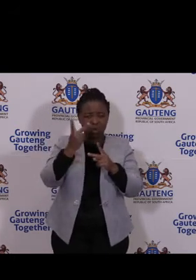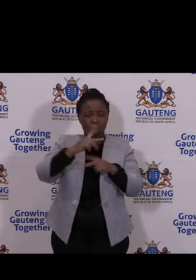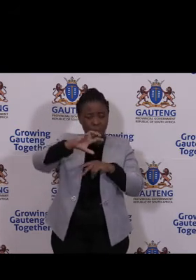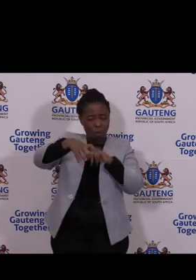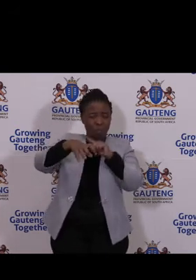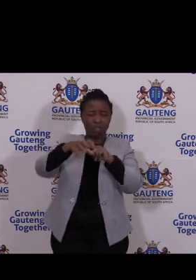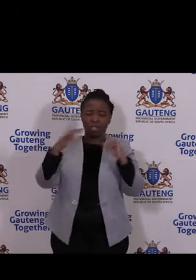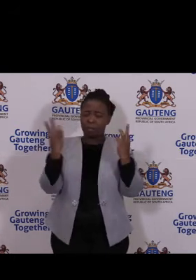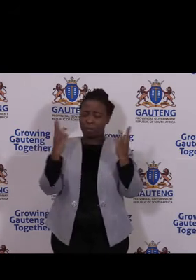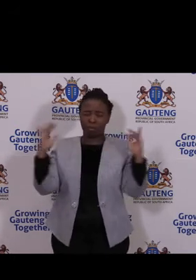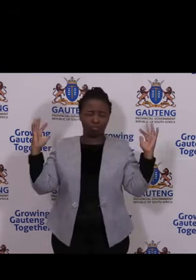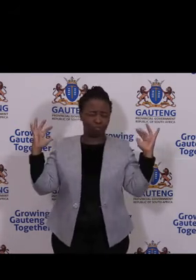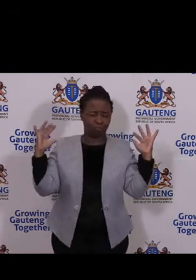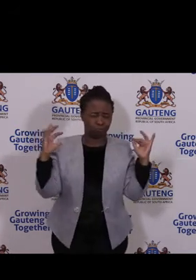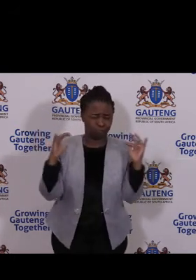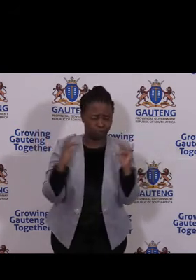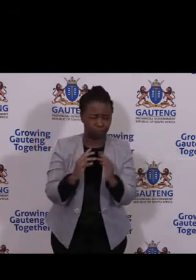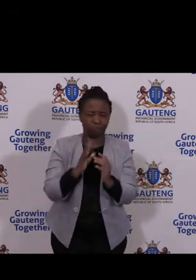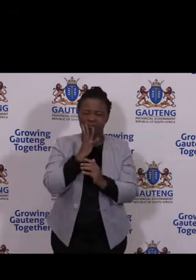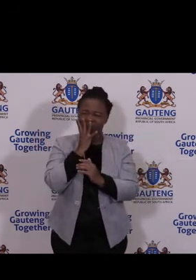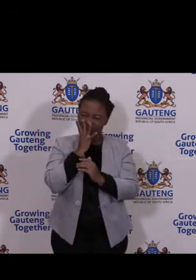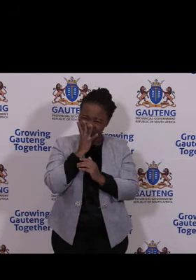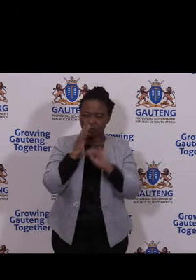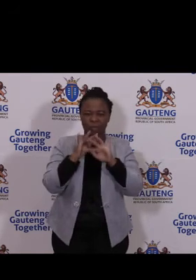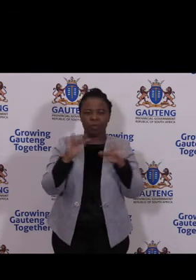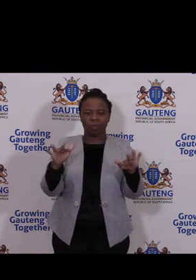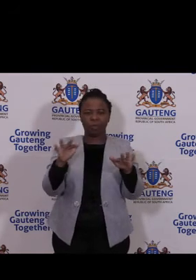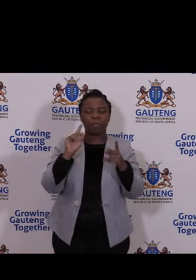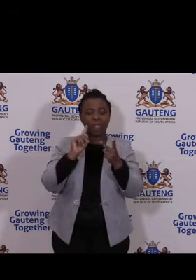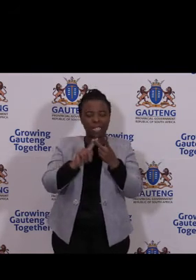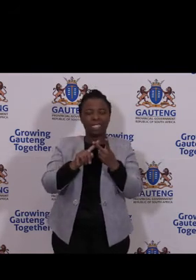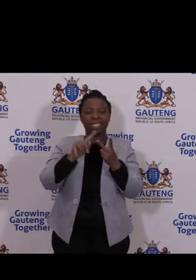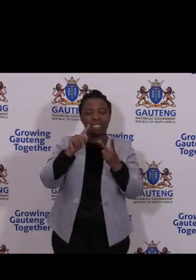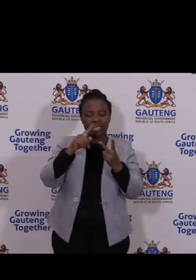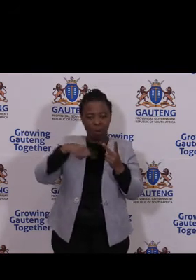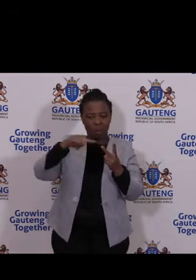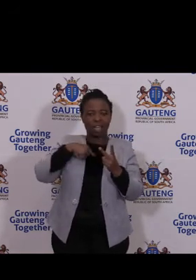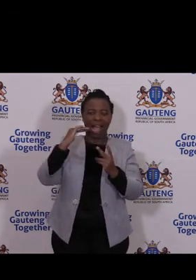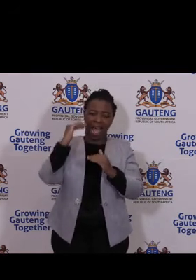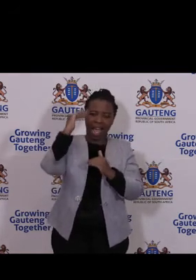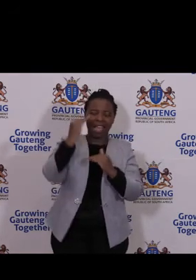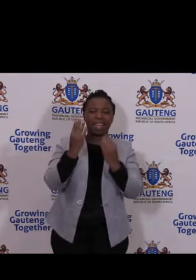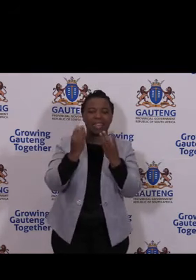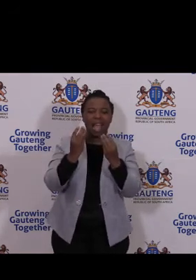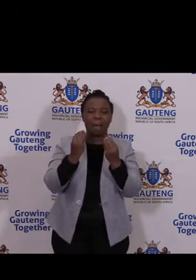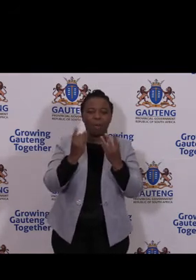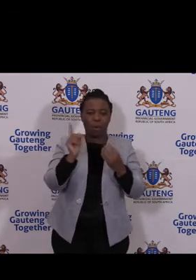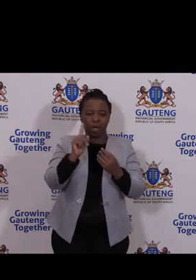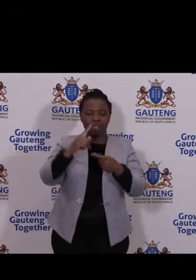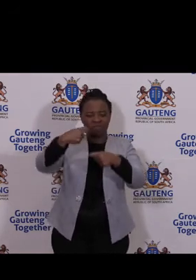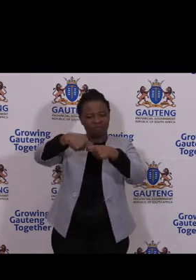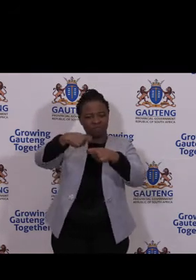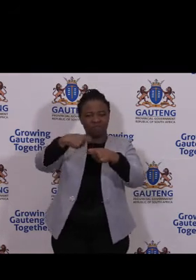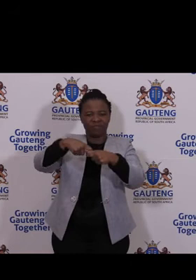4 South African actually stays in Gauteng, and we've got a high number of informal settlements which